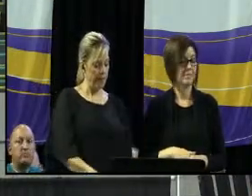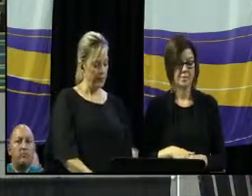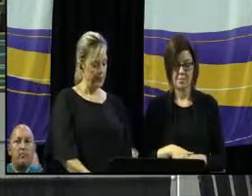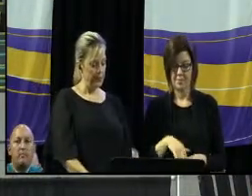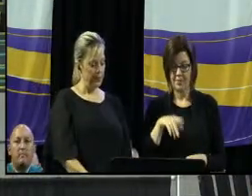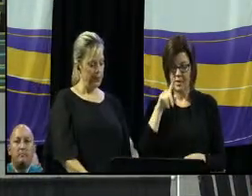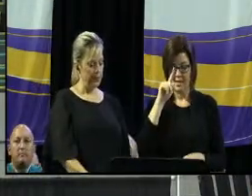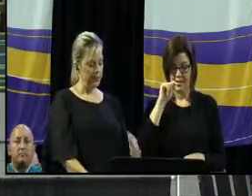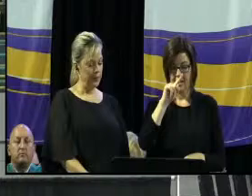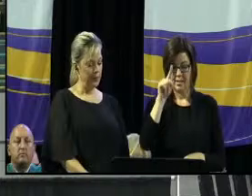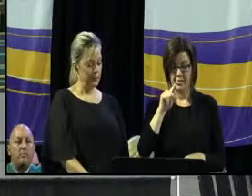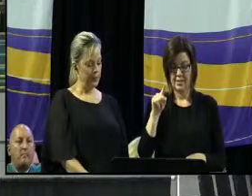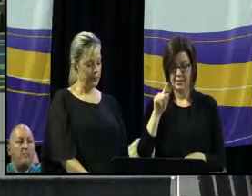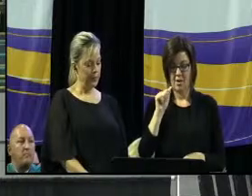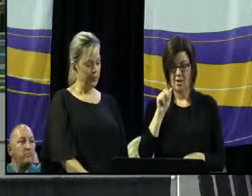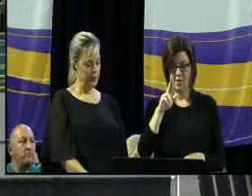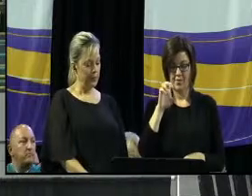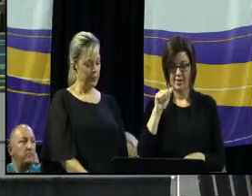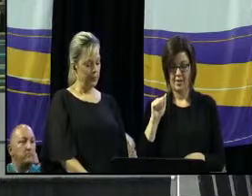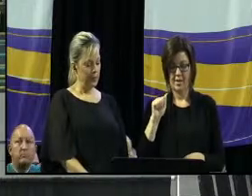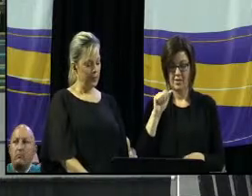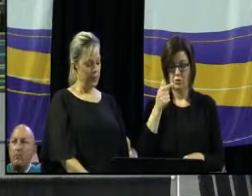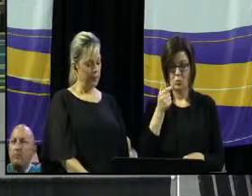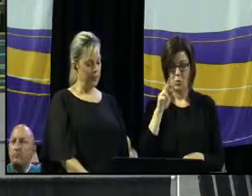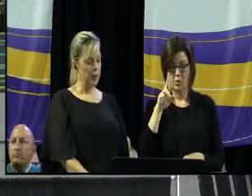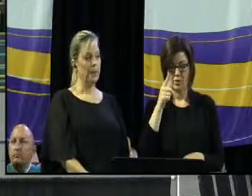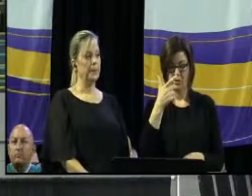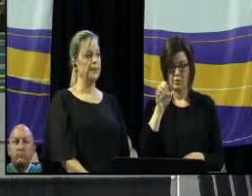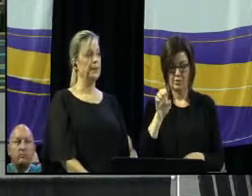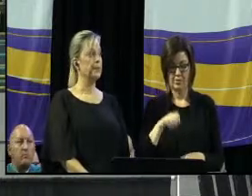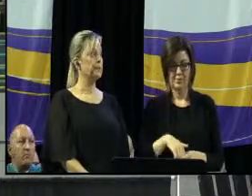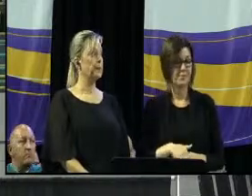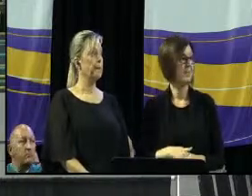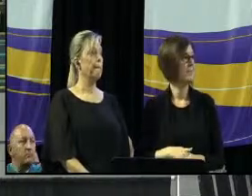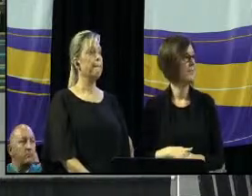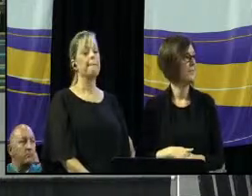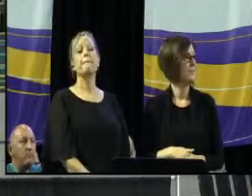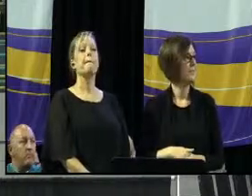Tazaria Lamia George. Lamar.